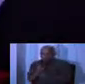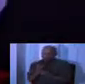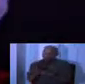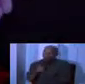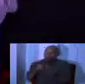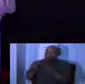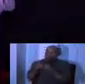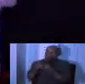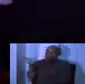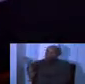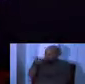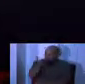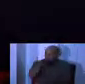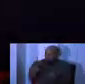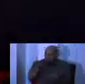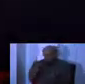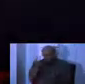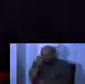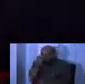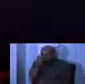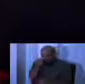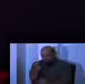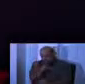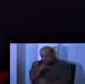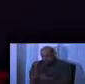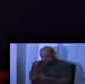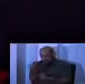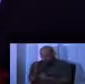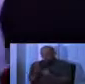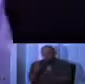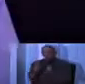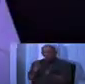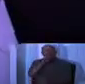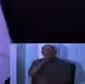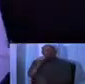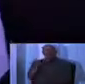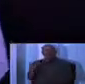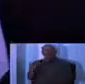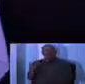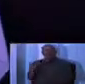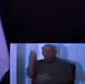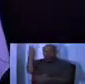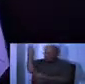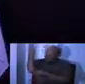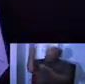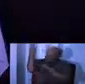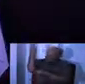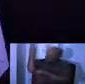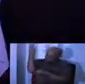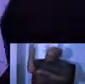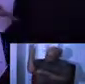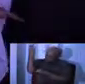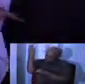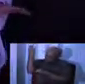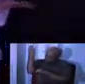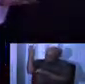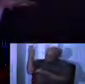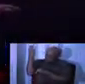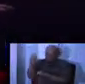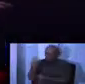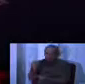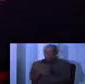I challenged each of us to think about Christmas morning, about what gift we really want under our tree. Is it the